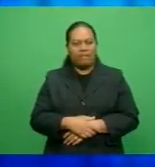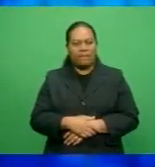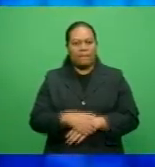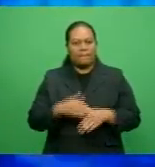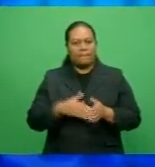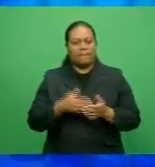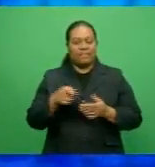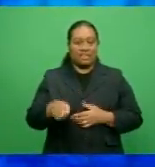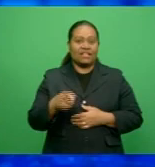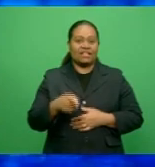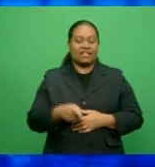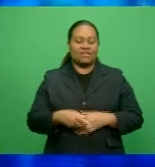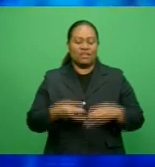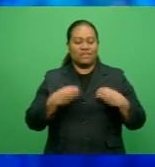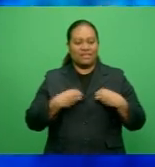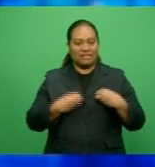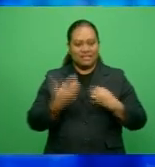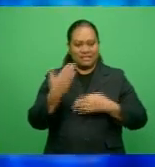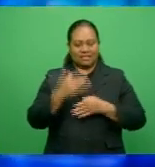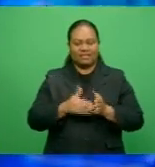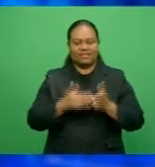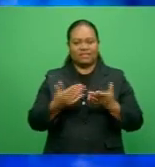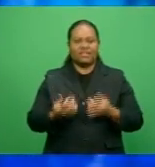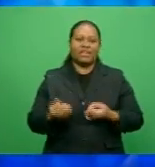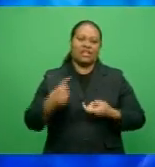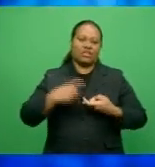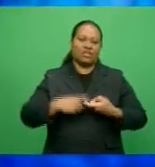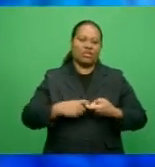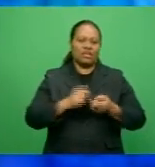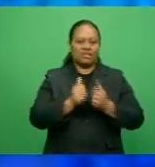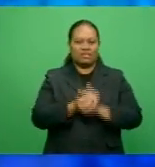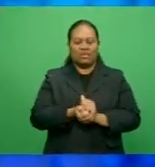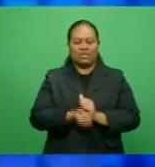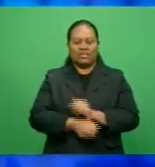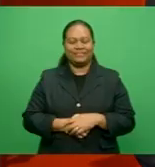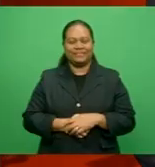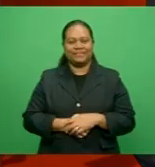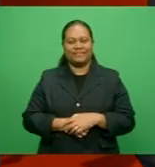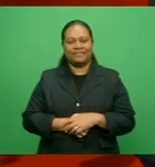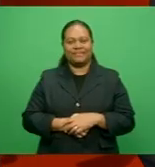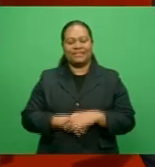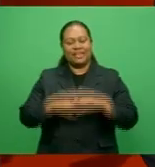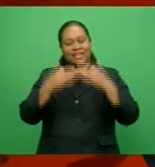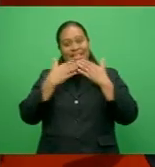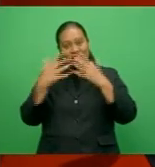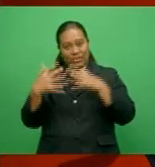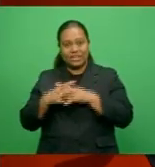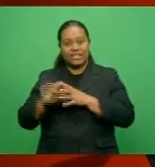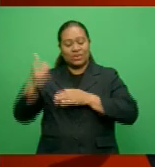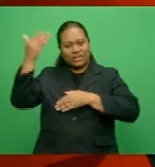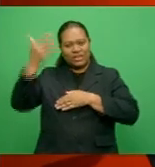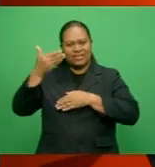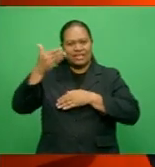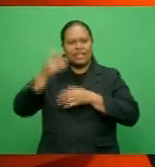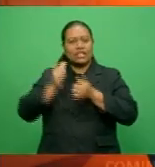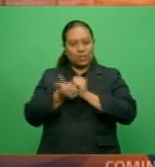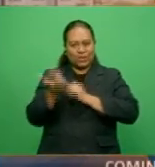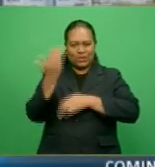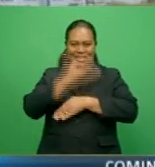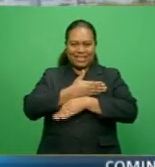And that's it from Business Tonight. We now join Jamie with the latest in sports. Thank you, Whitney, and good evening in Sports